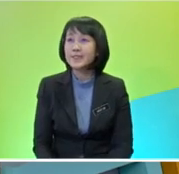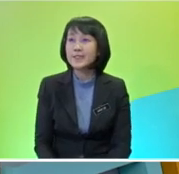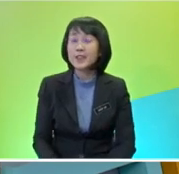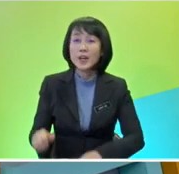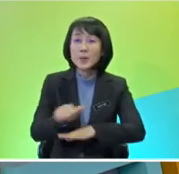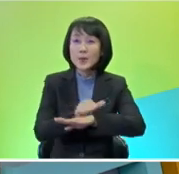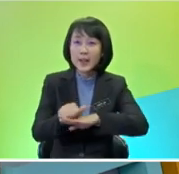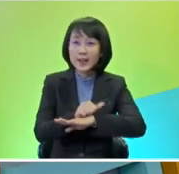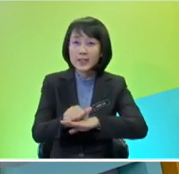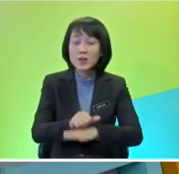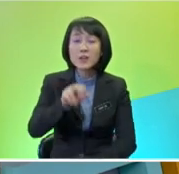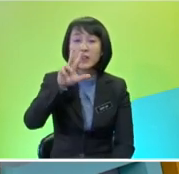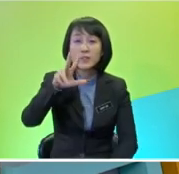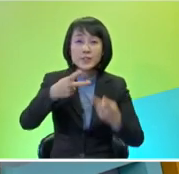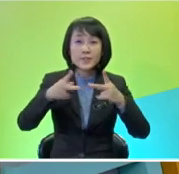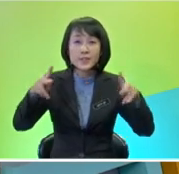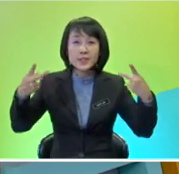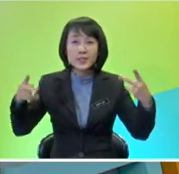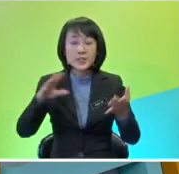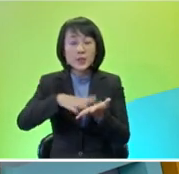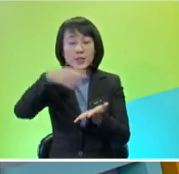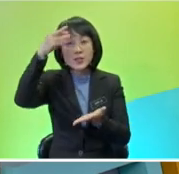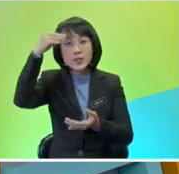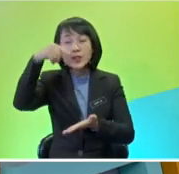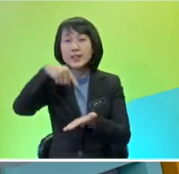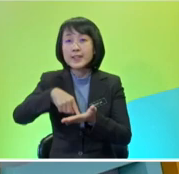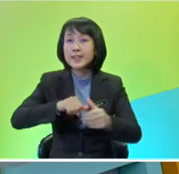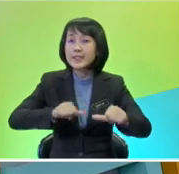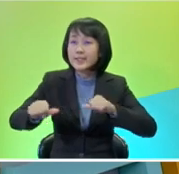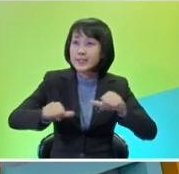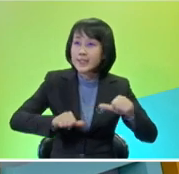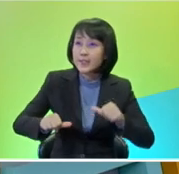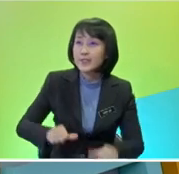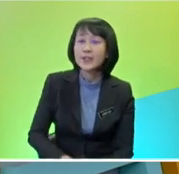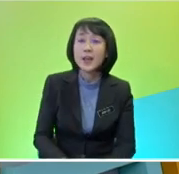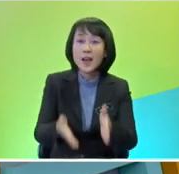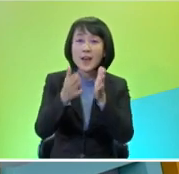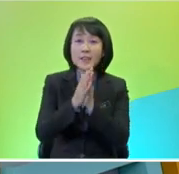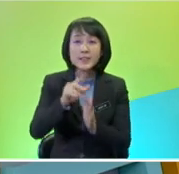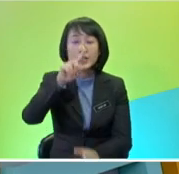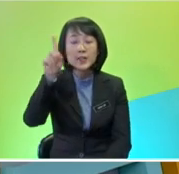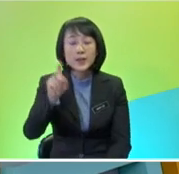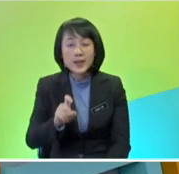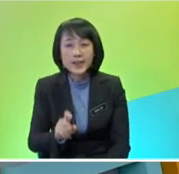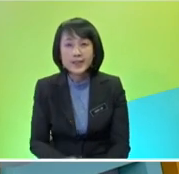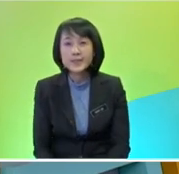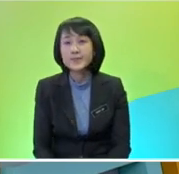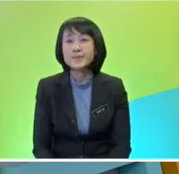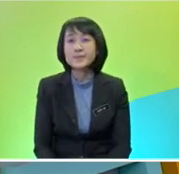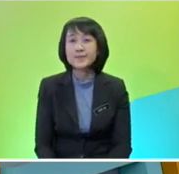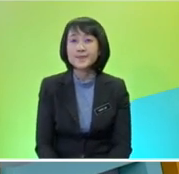that they have learned. Okay. So in this activity, they're going to ask a question, okay? Maybe you can offer something